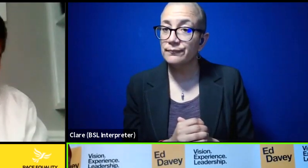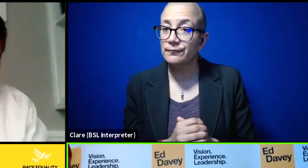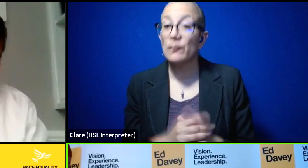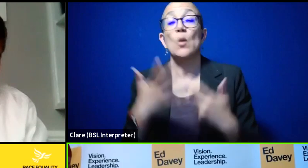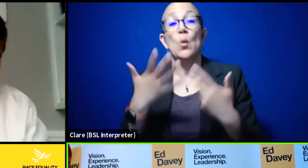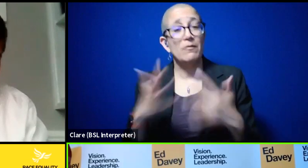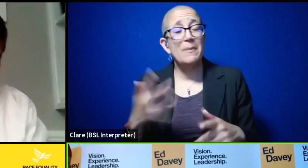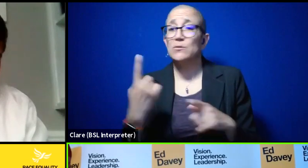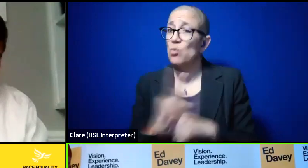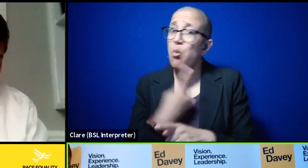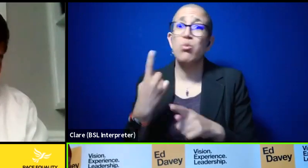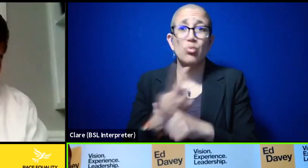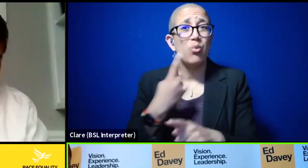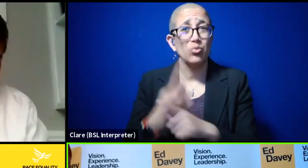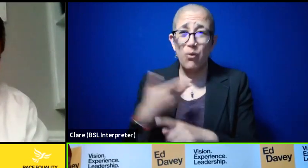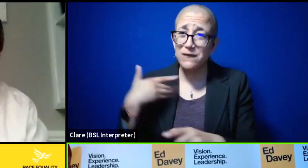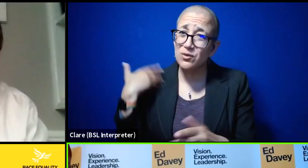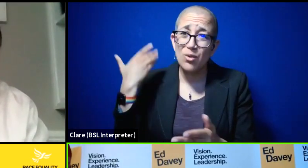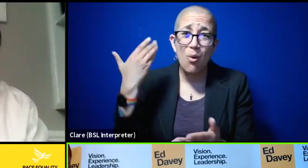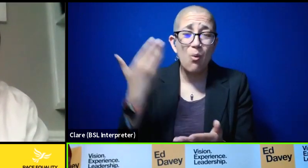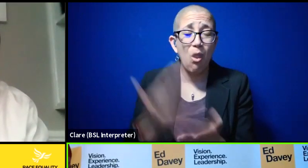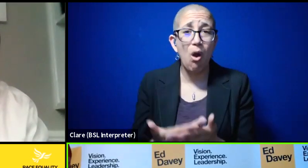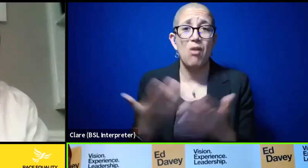too long. And